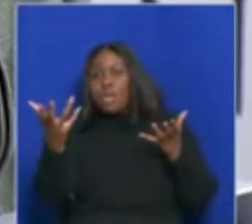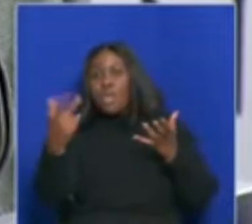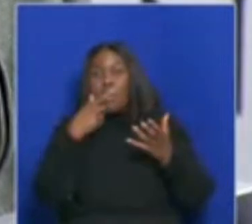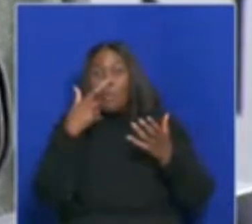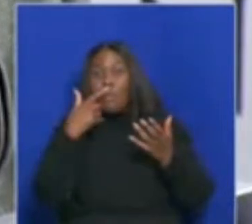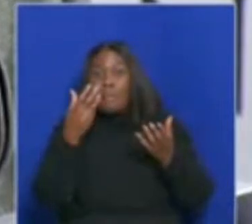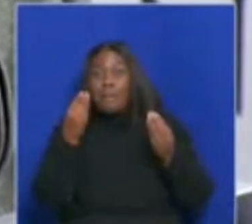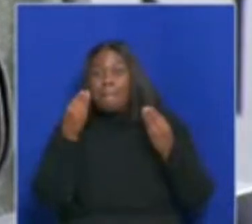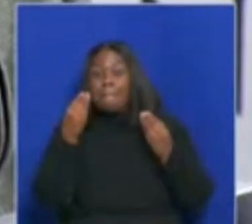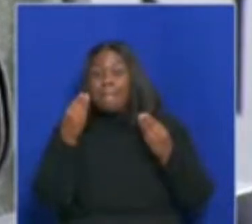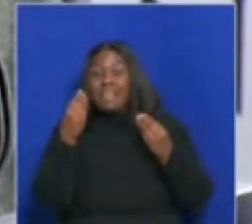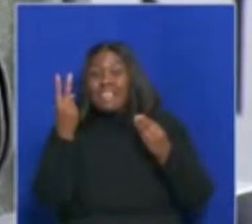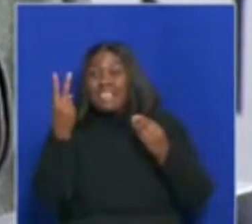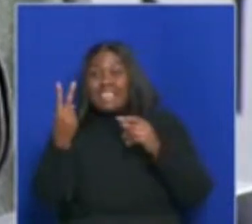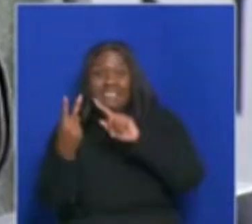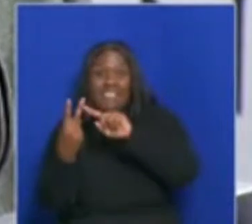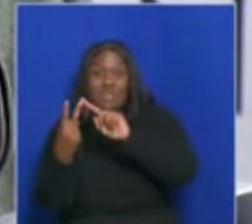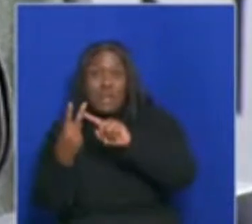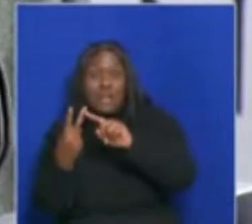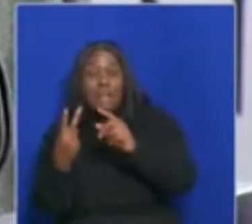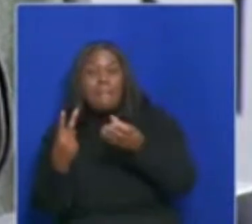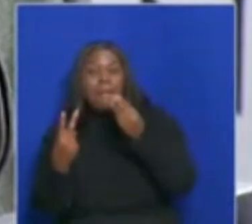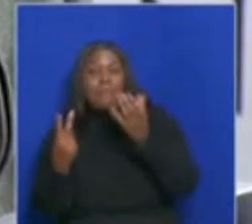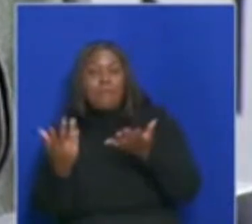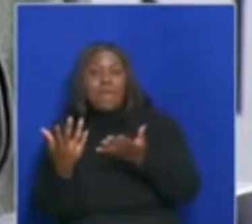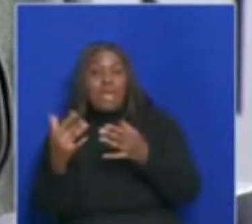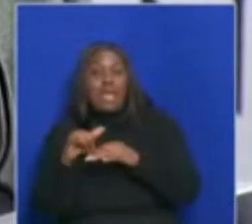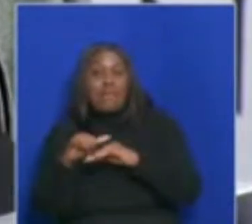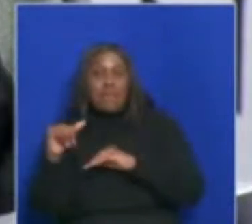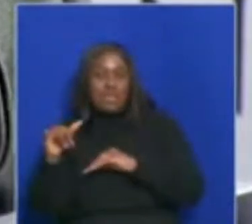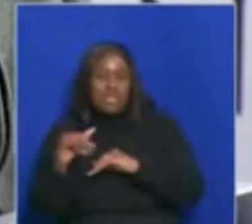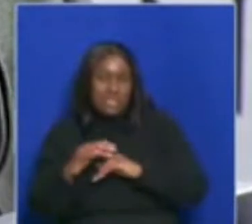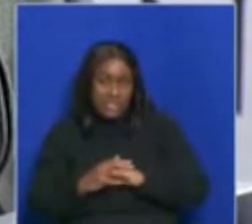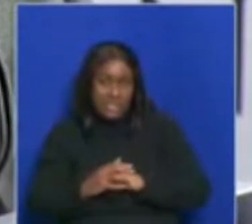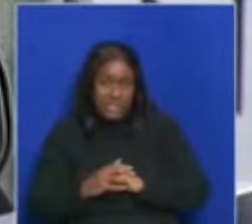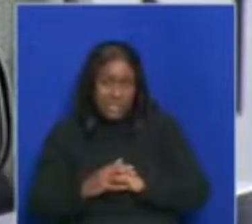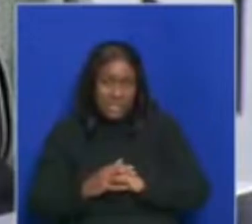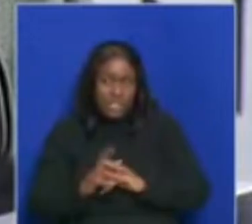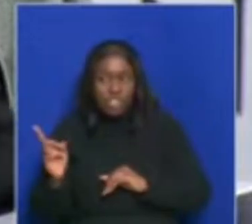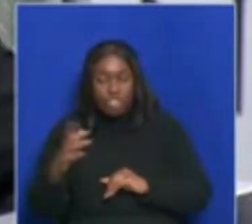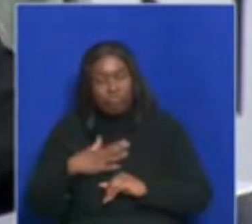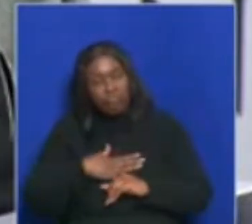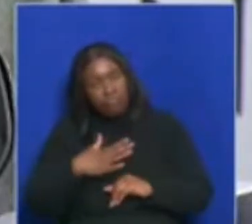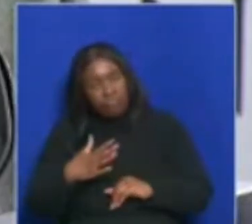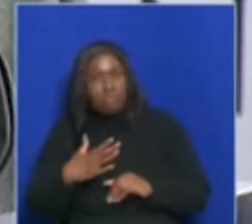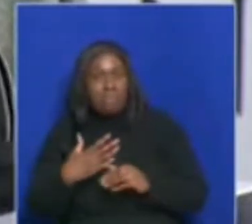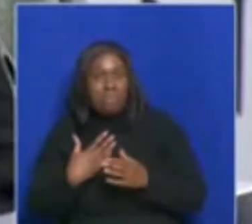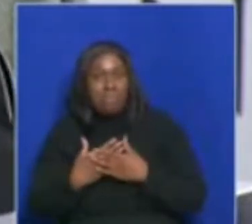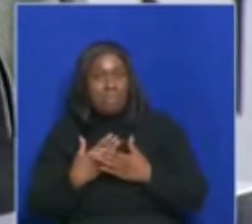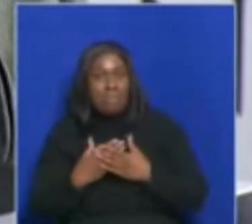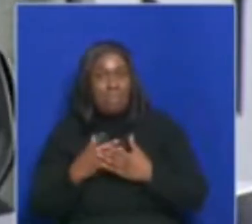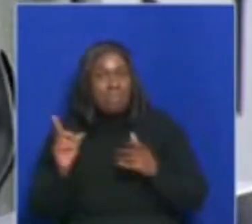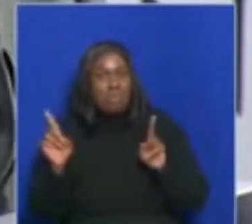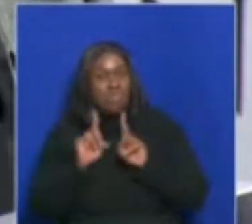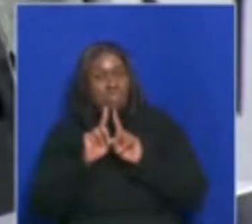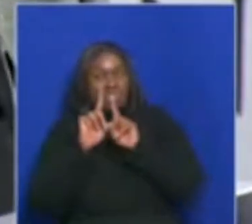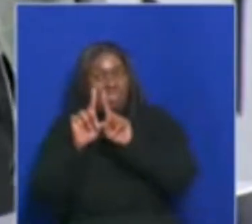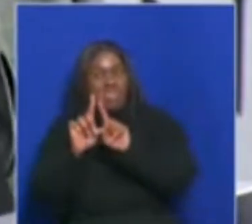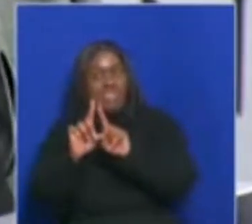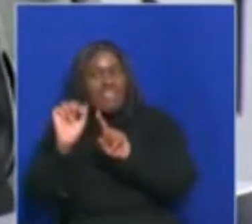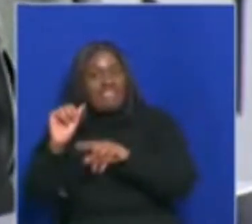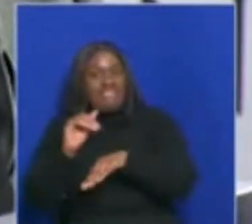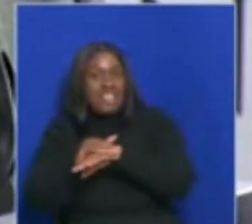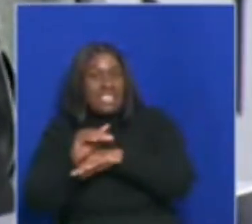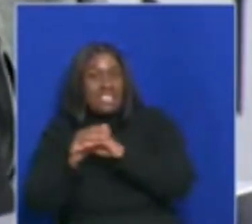the airport. And he willingly took them to his friend's house. On that